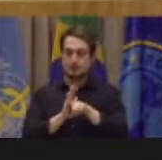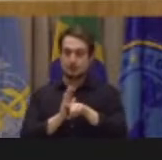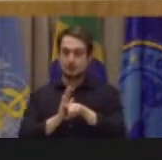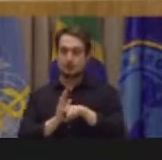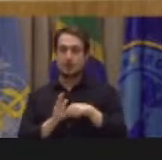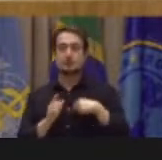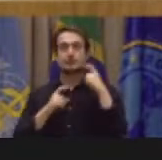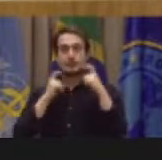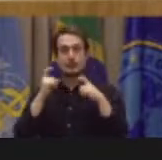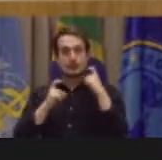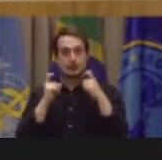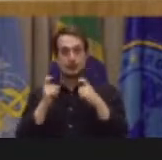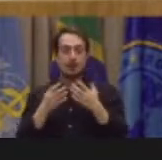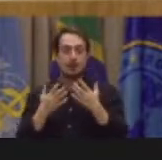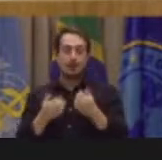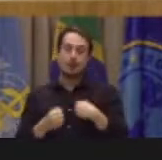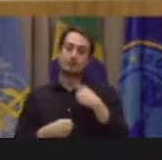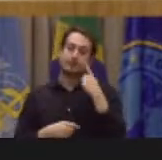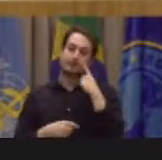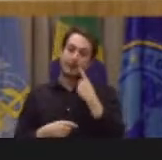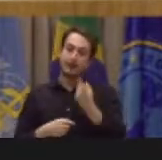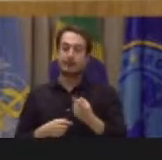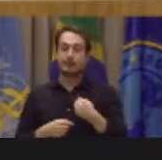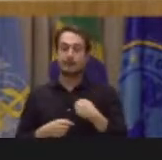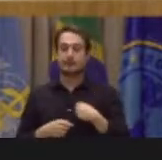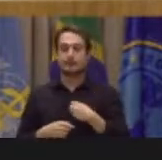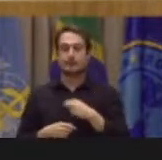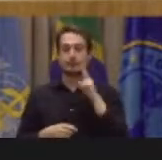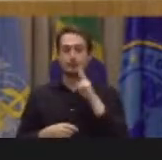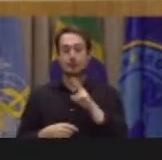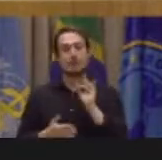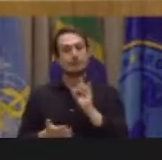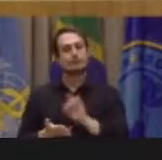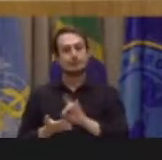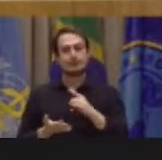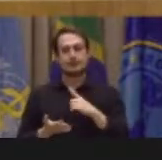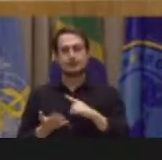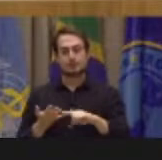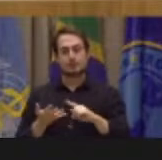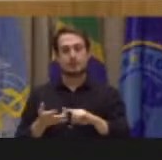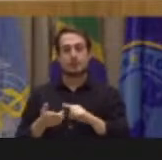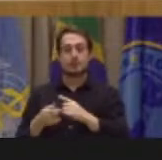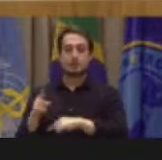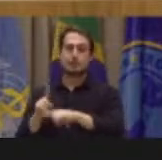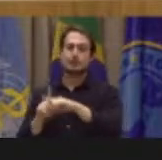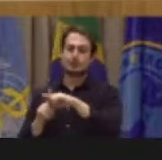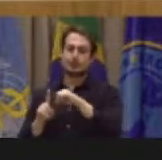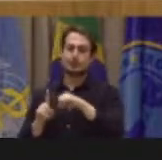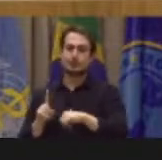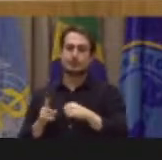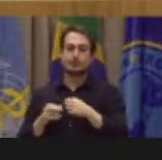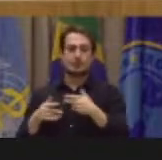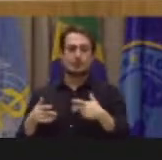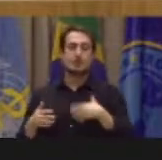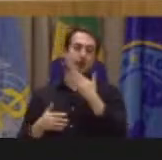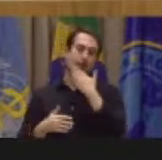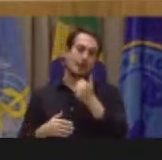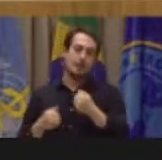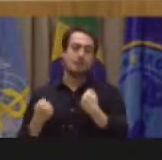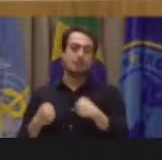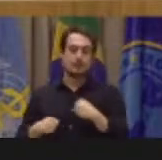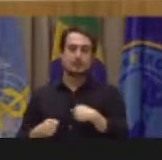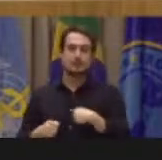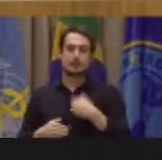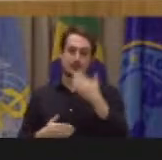research, we were a little worried, concerned, but we said, let's go, and we saw that there really are some